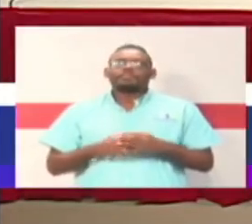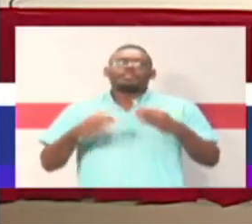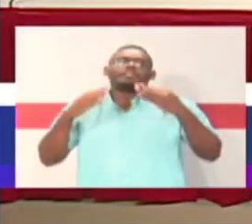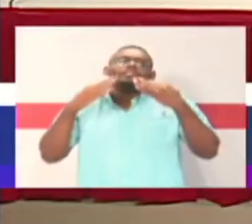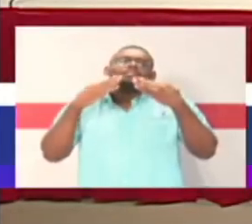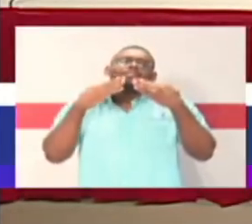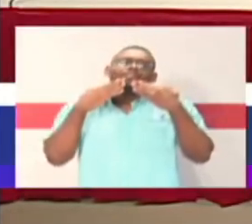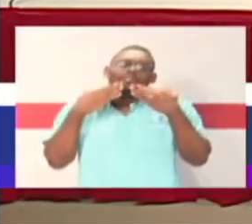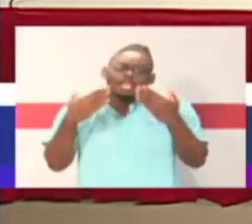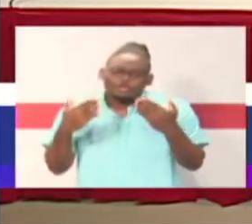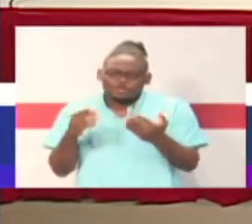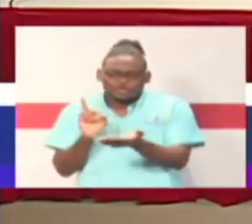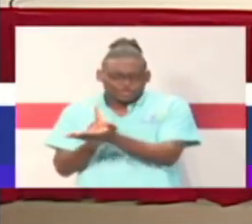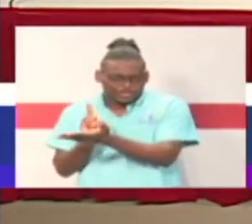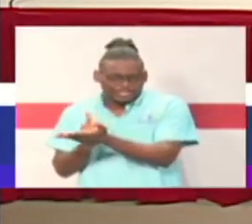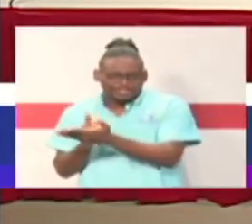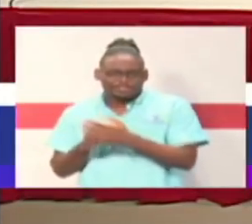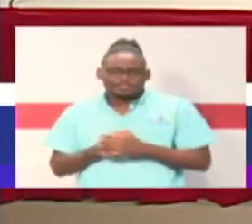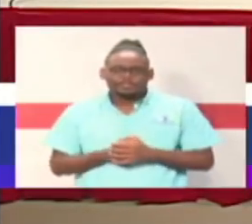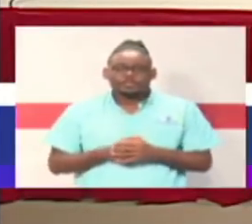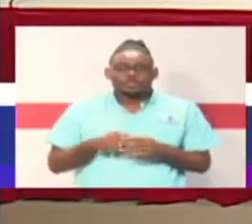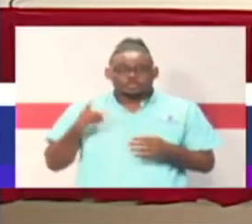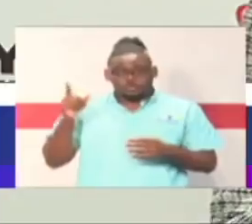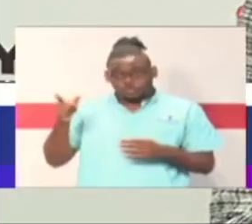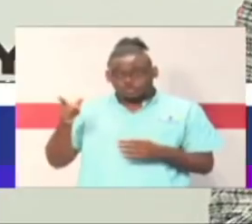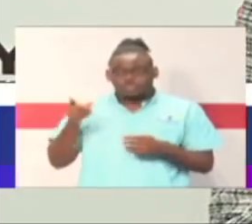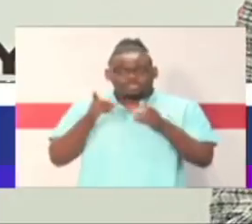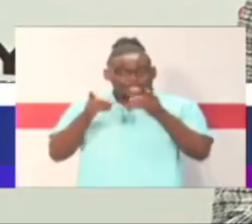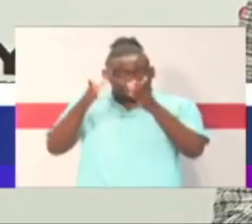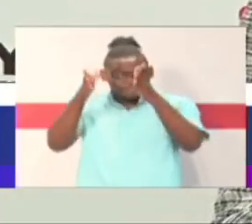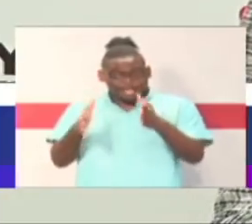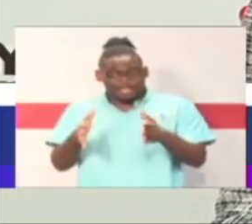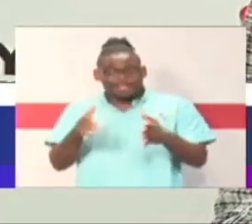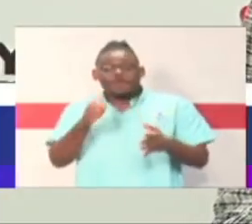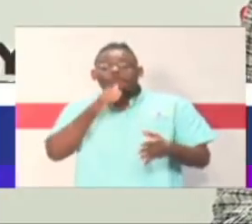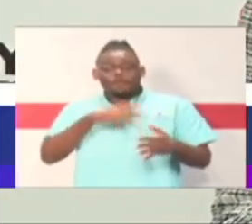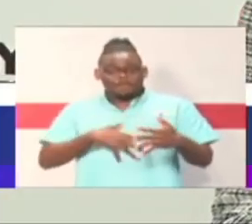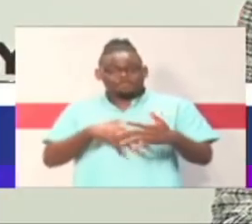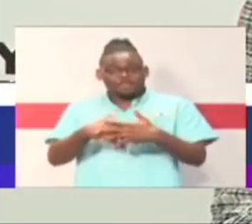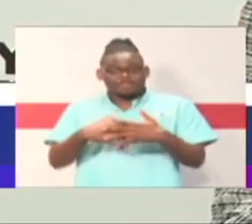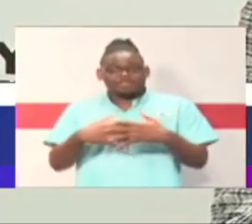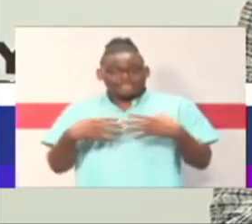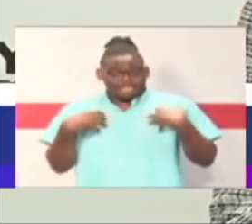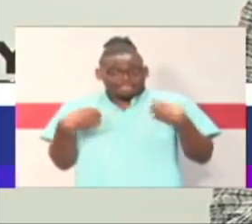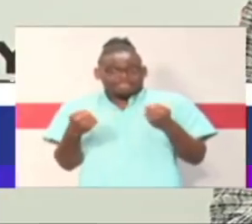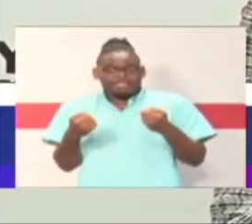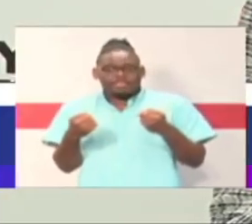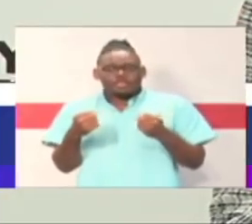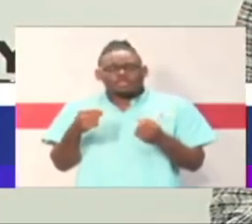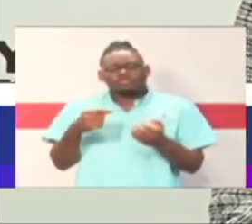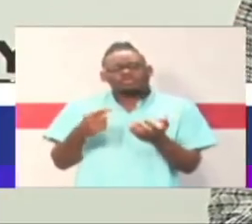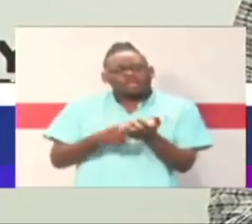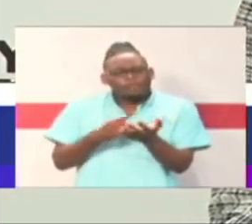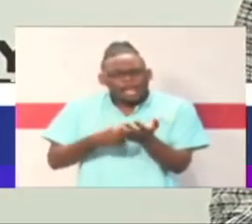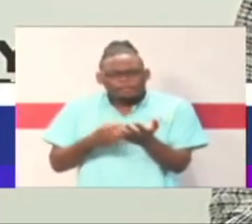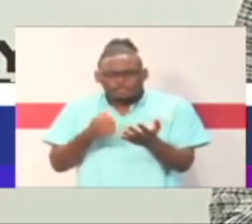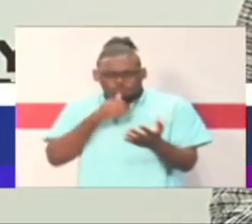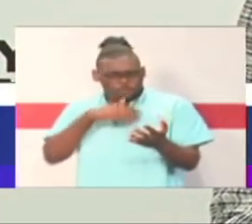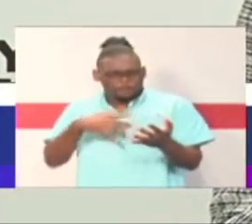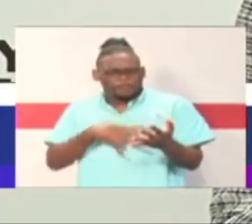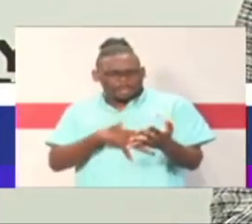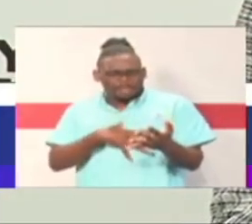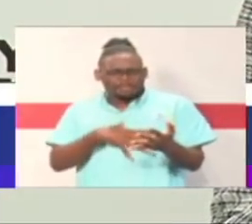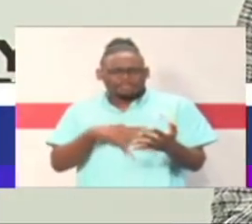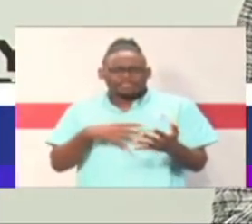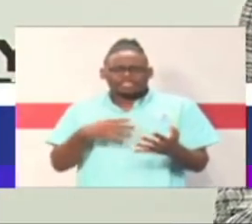just heard from the Director of Women's Health. But as you know, women sometimes like to hear from women. We